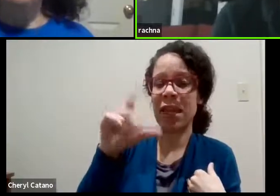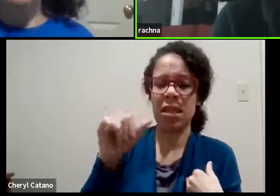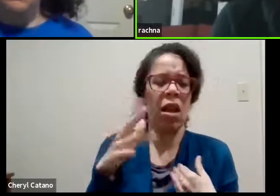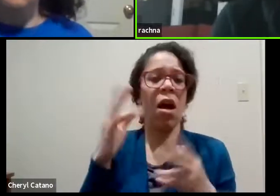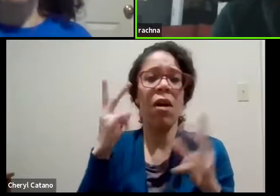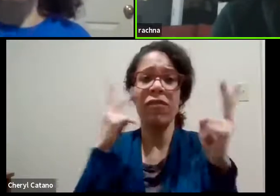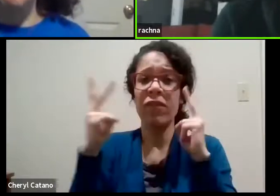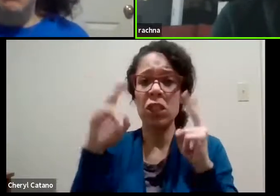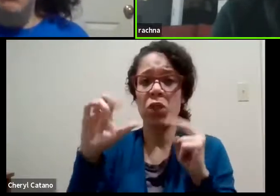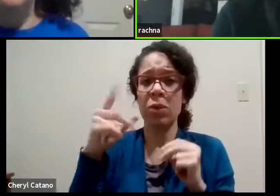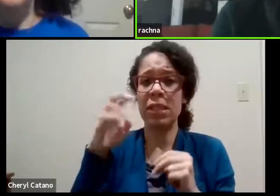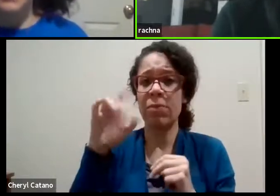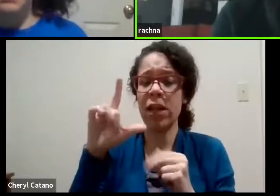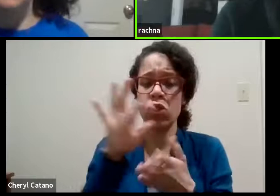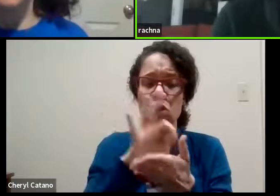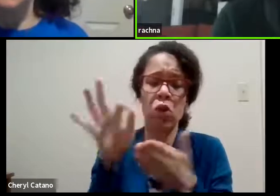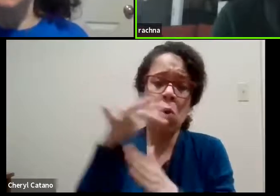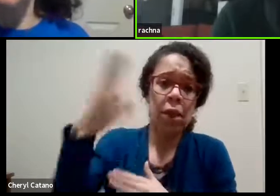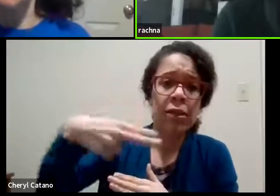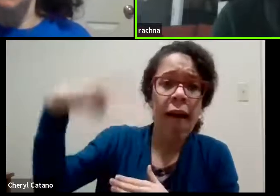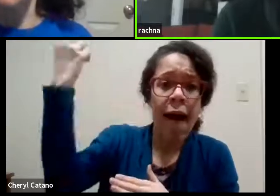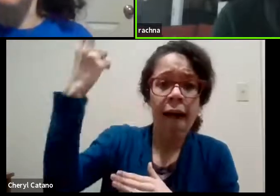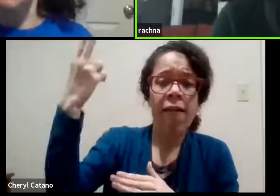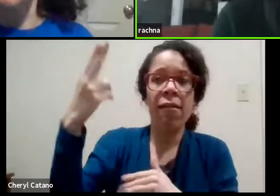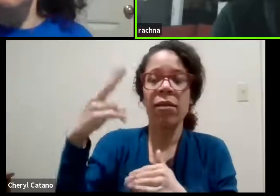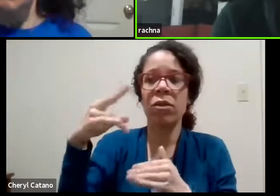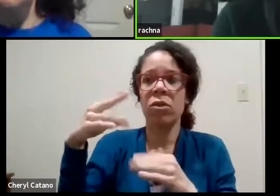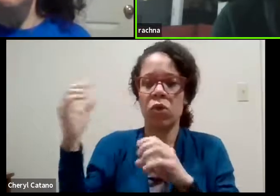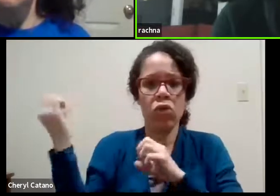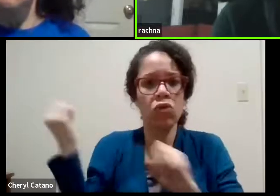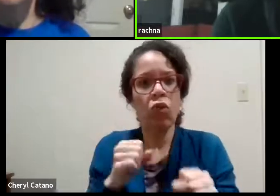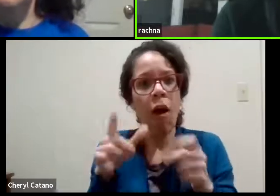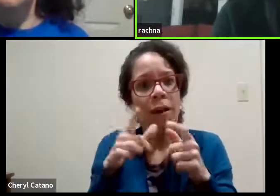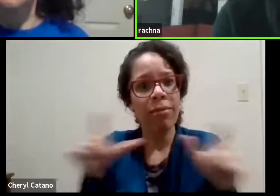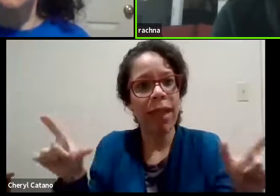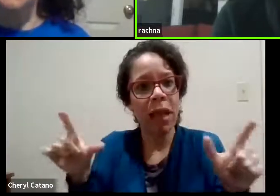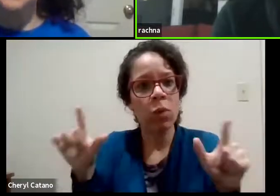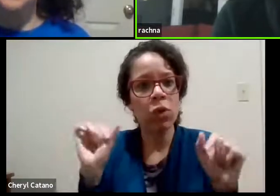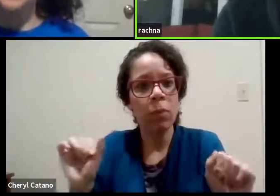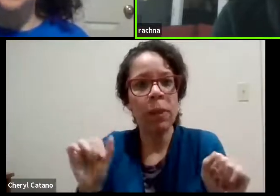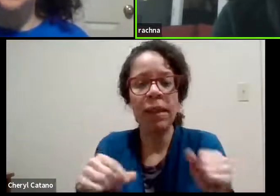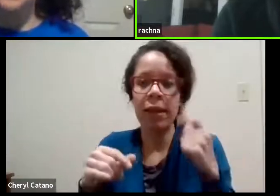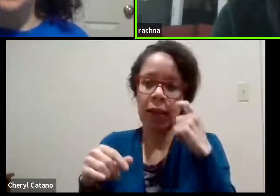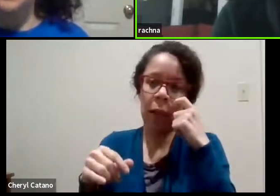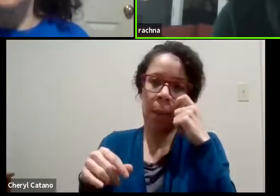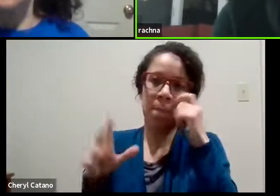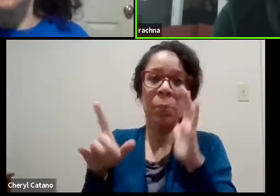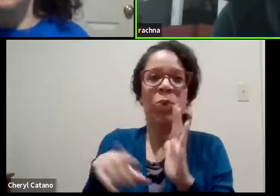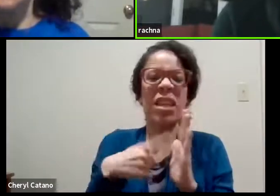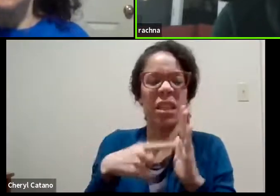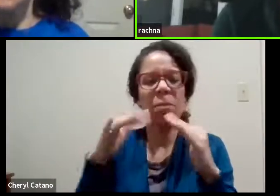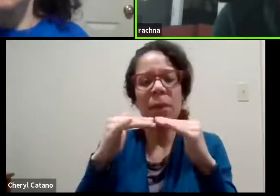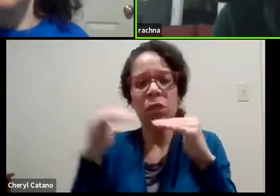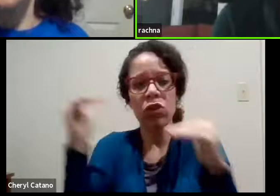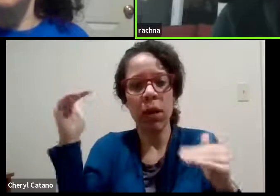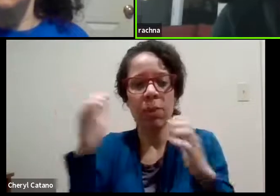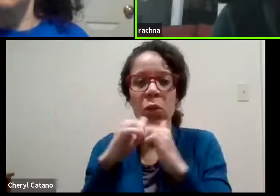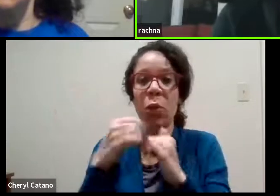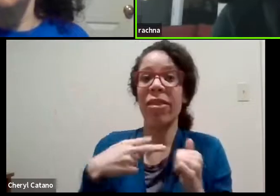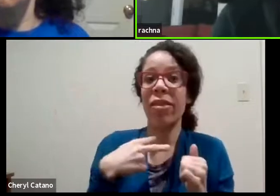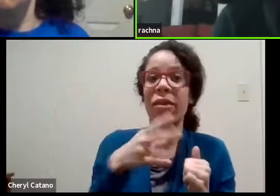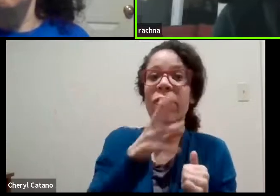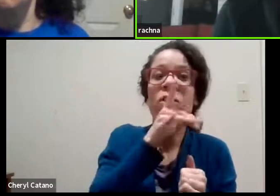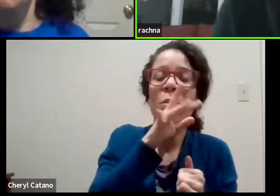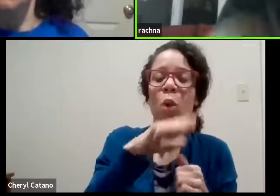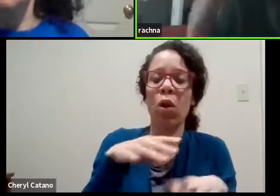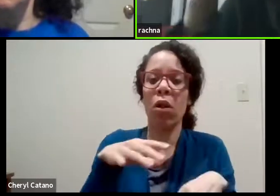-spatial scores, can have very strong language abilities. There's sometimes a discrepancy between verbal and